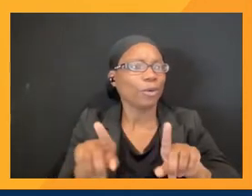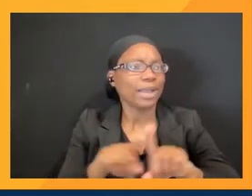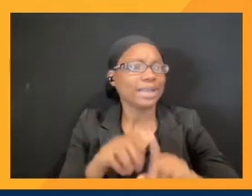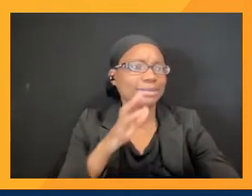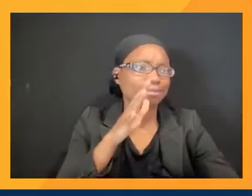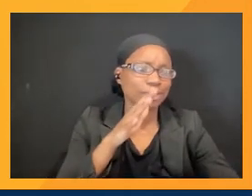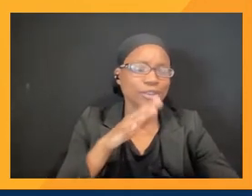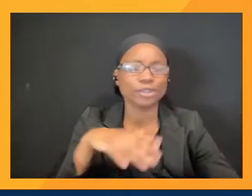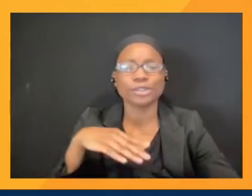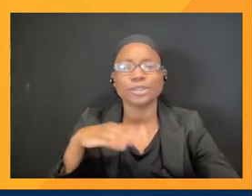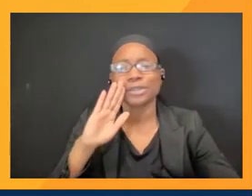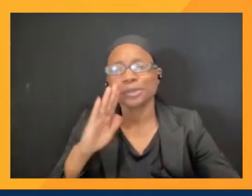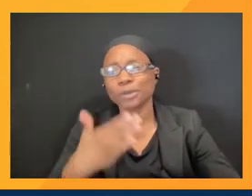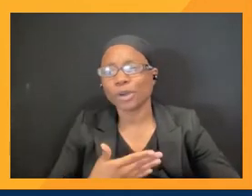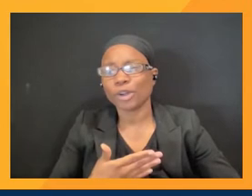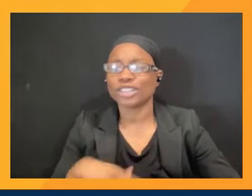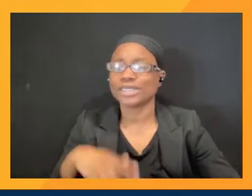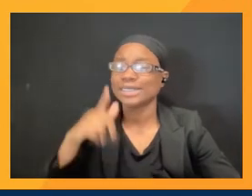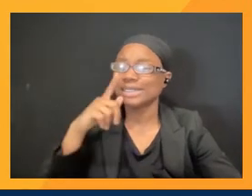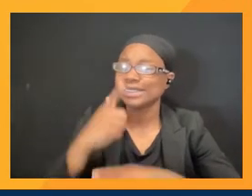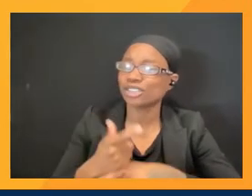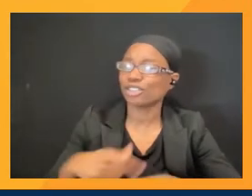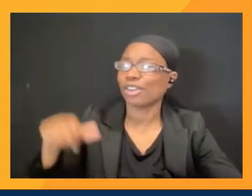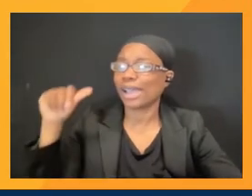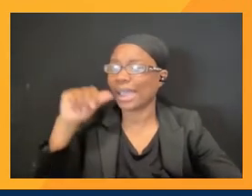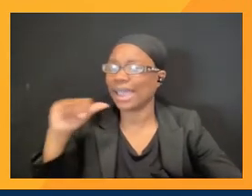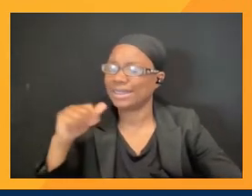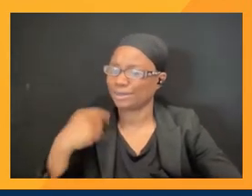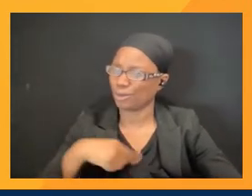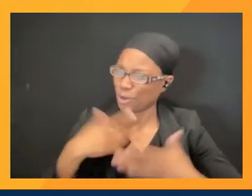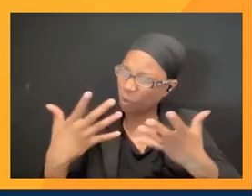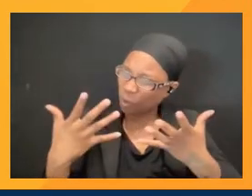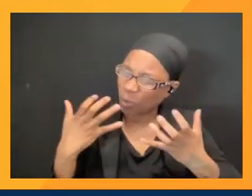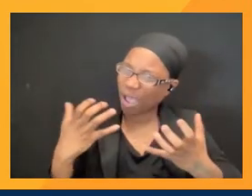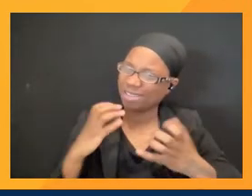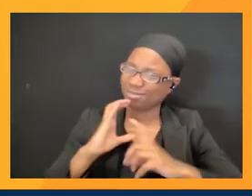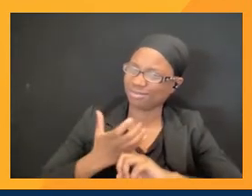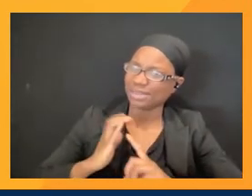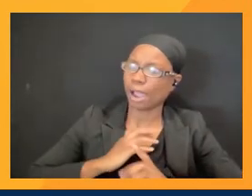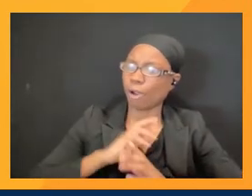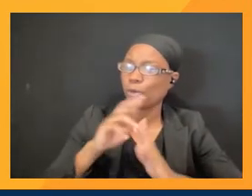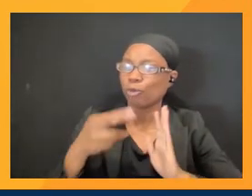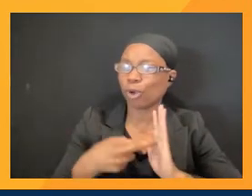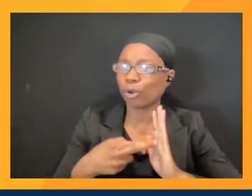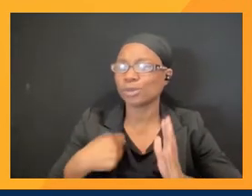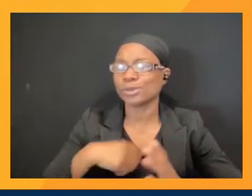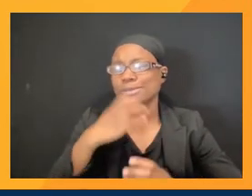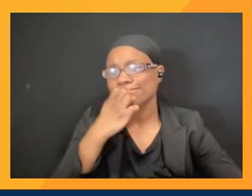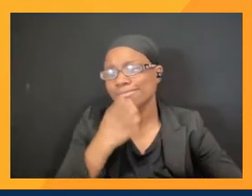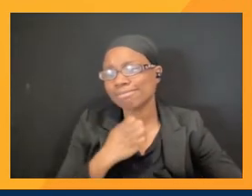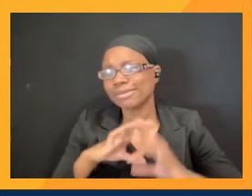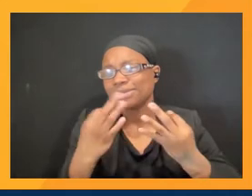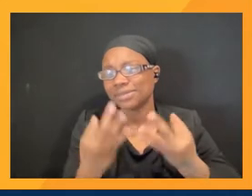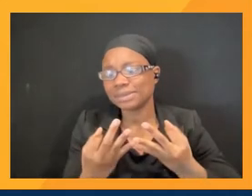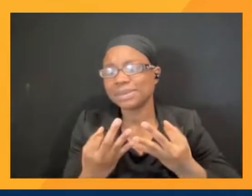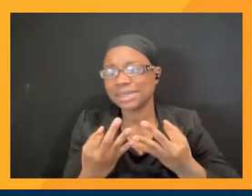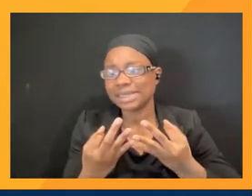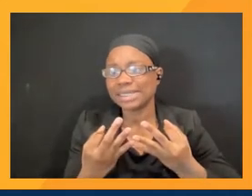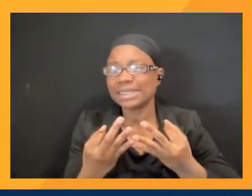caregiving across all ages, and for our older family members, our